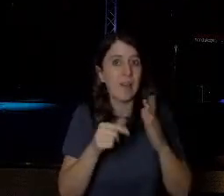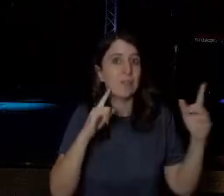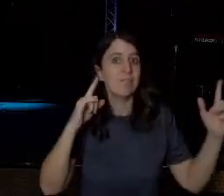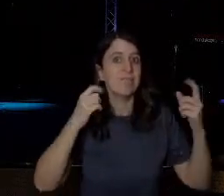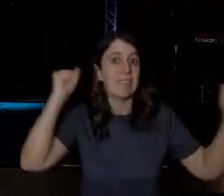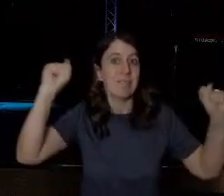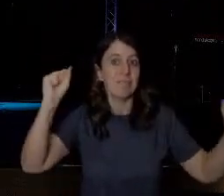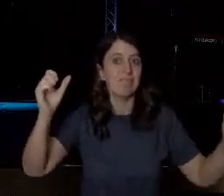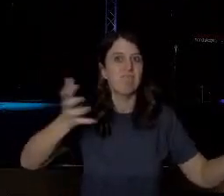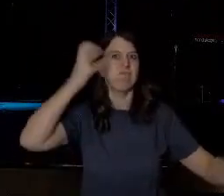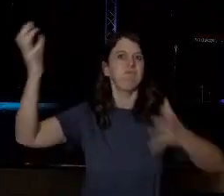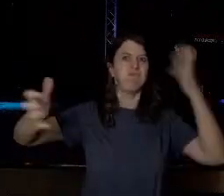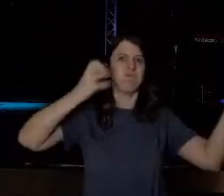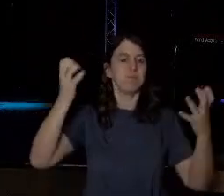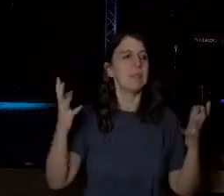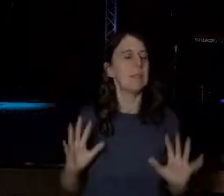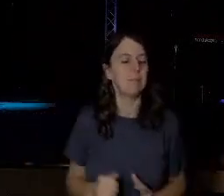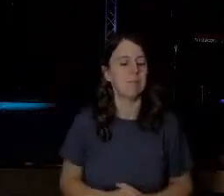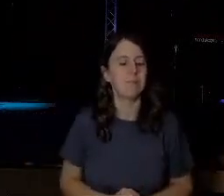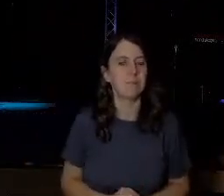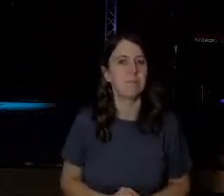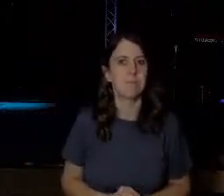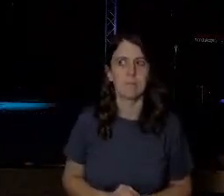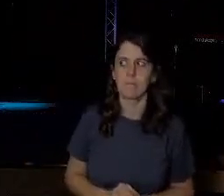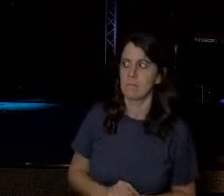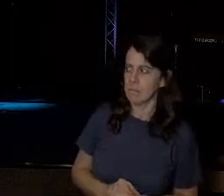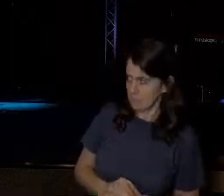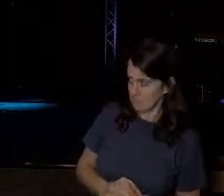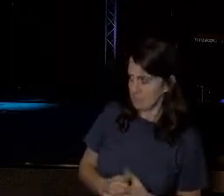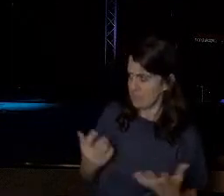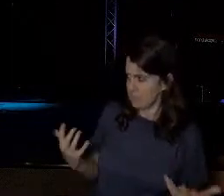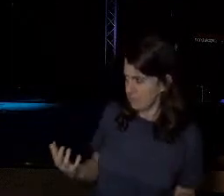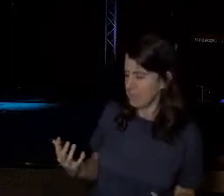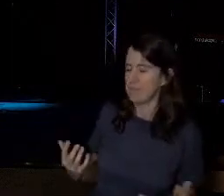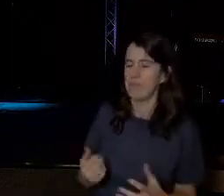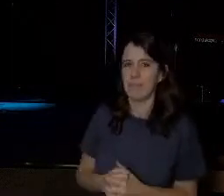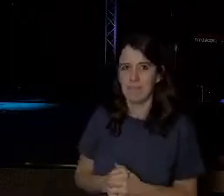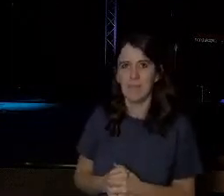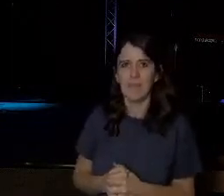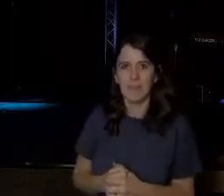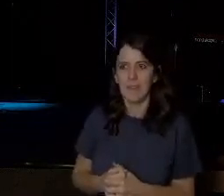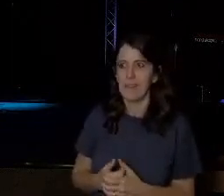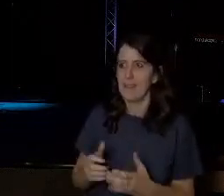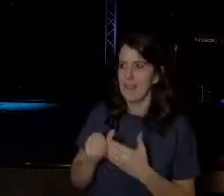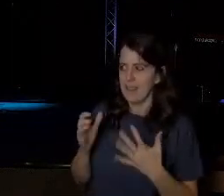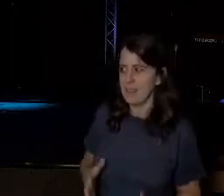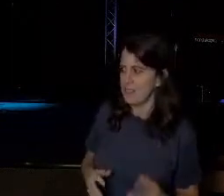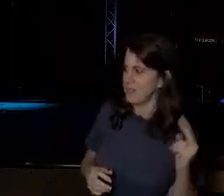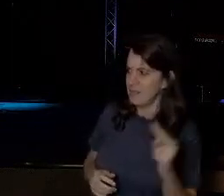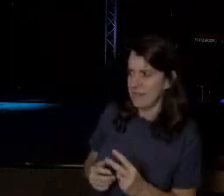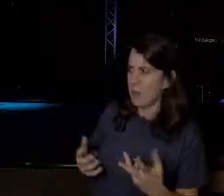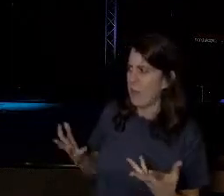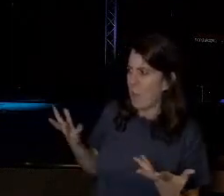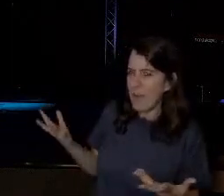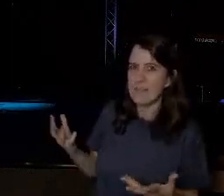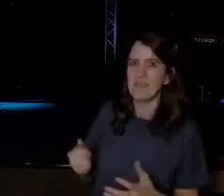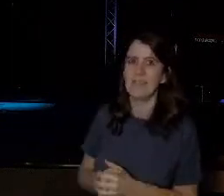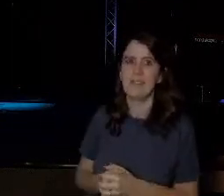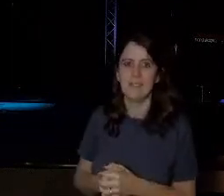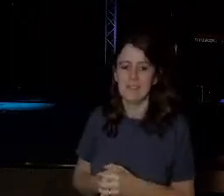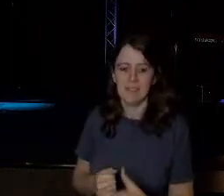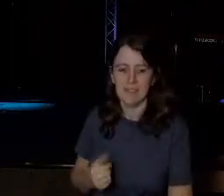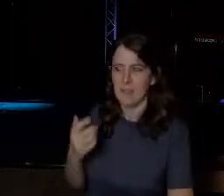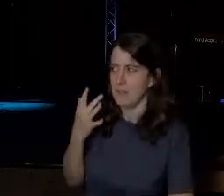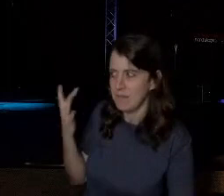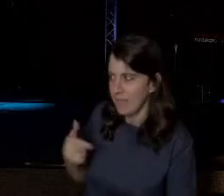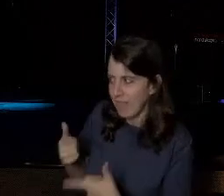That's it. That's the plan. I can just imagine, like, just put it in today's, like, just talking to generals and then being like, okay,